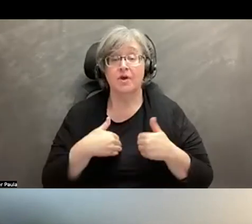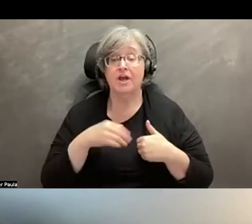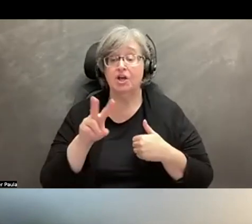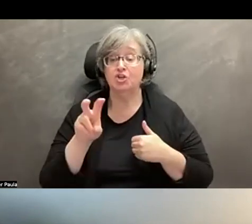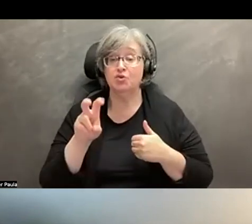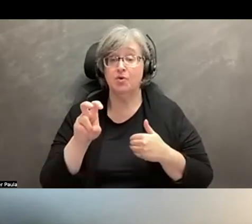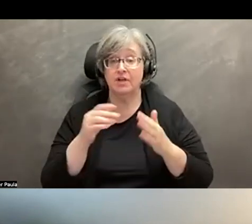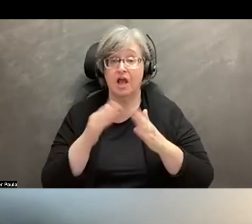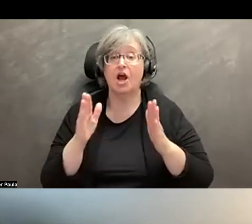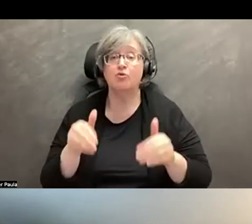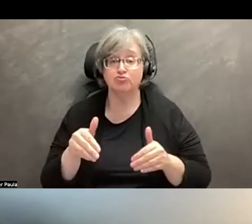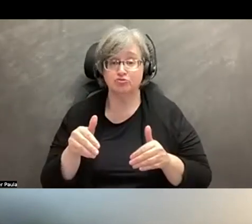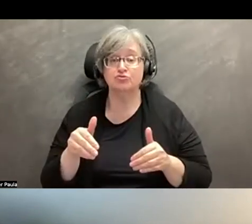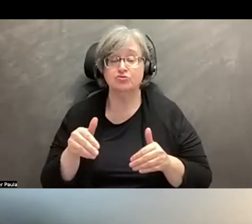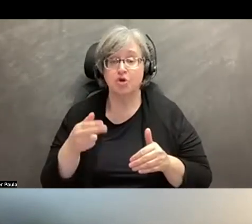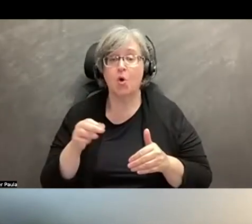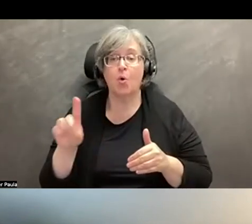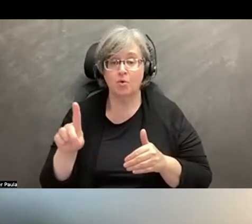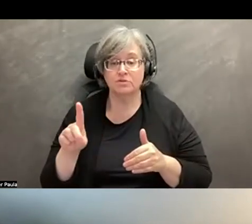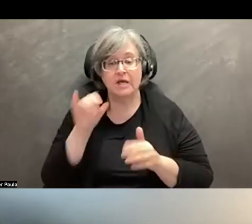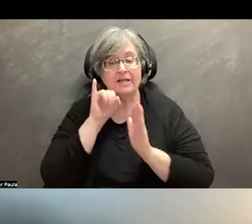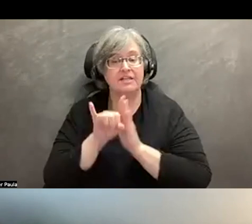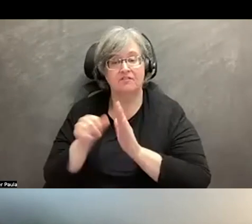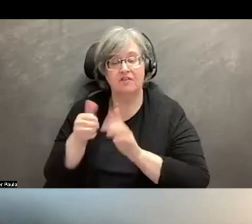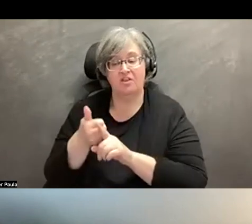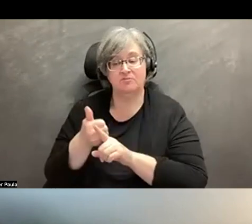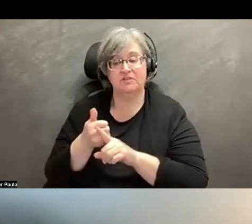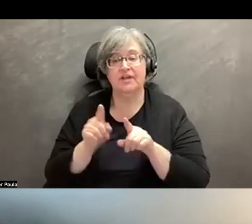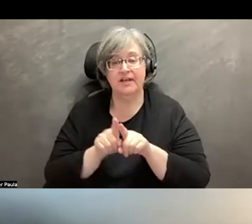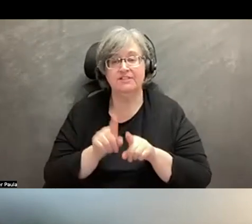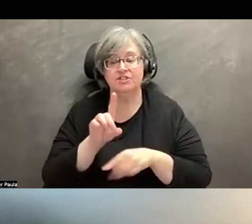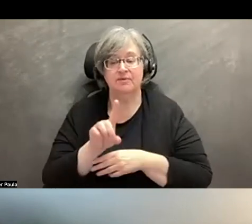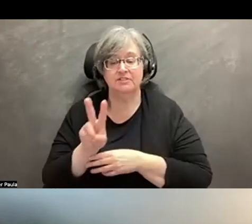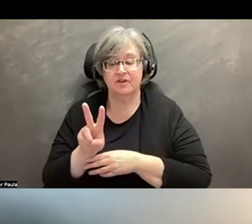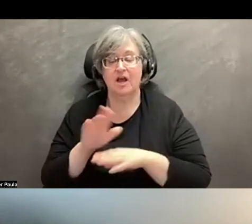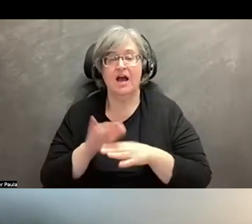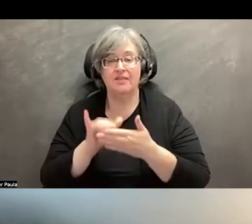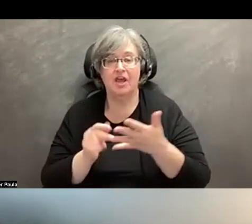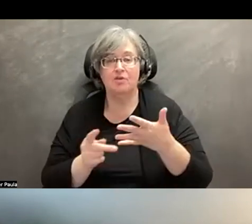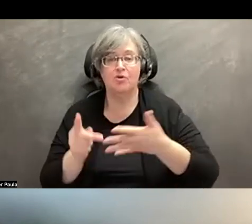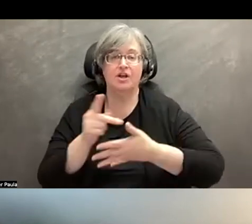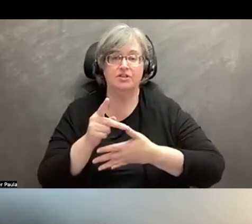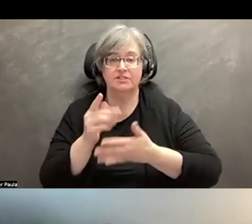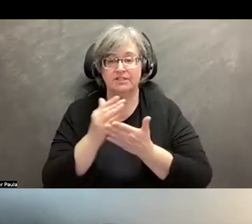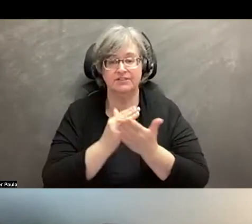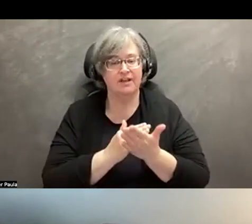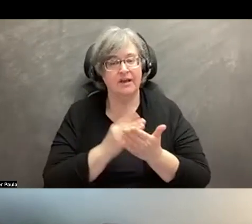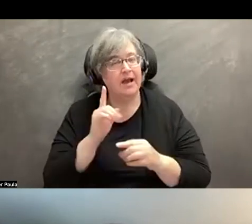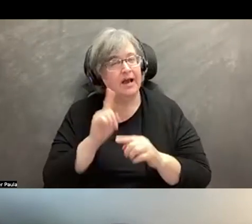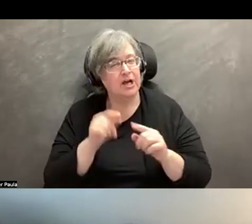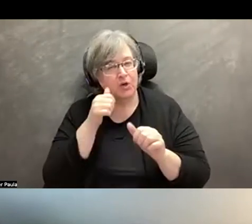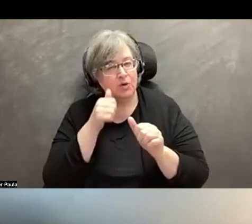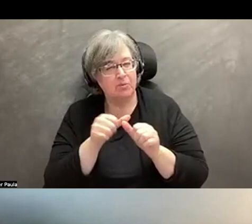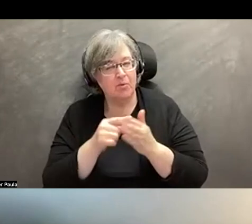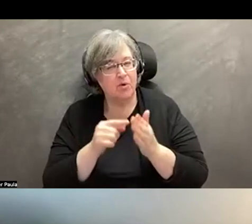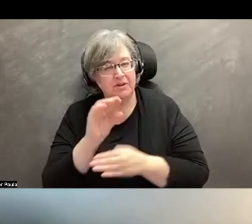that identified as domestic violence on that prioritization list. I don't recall off the top of my head what the